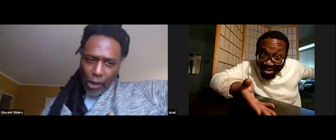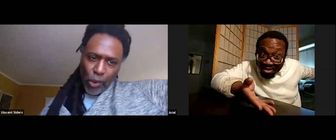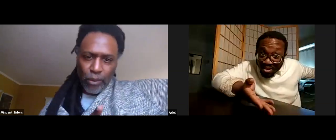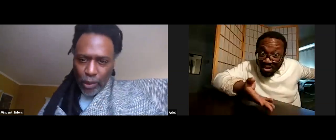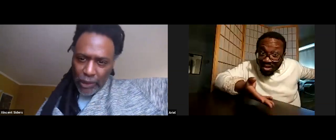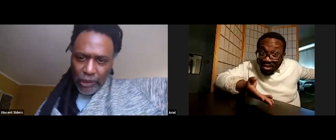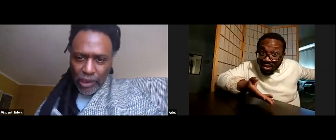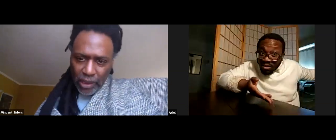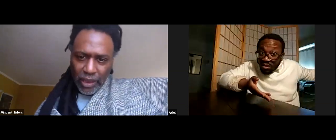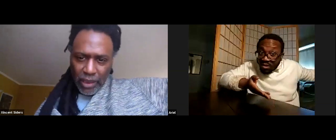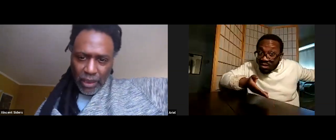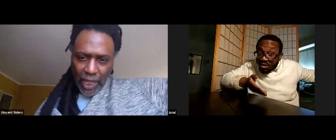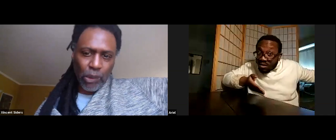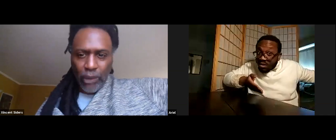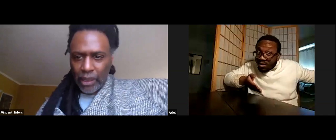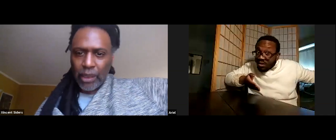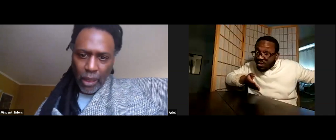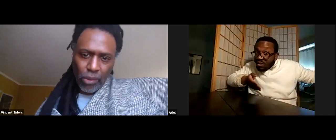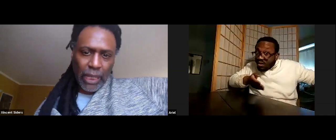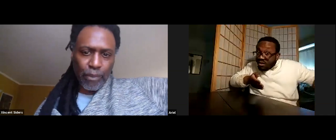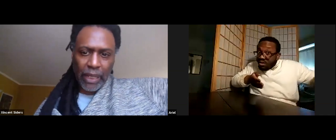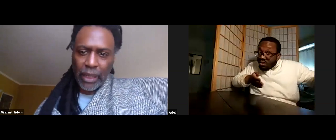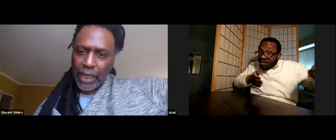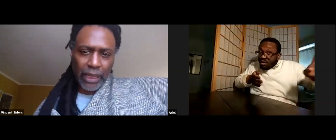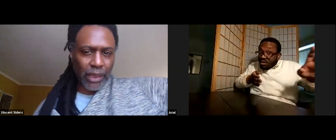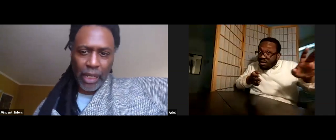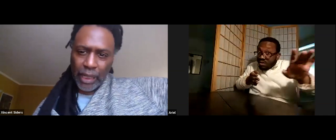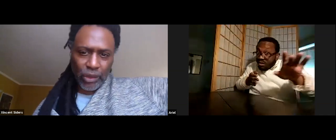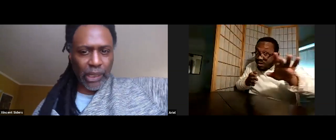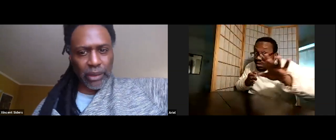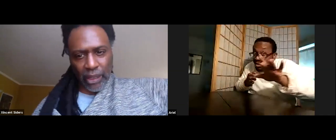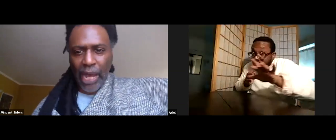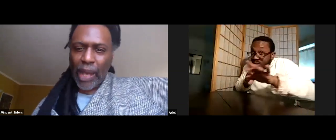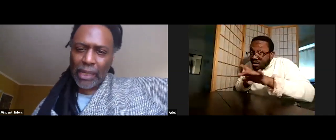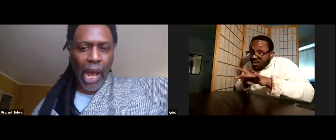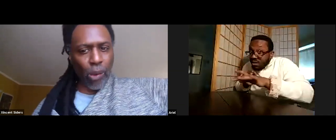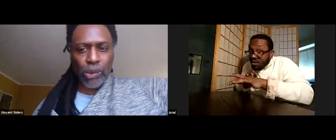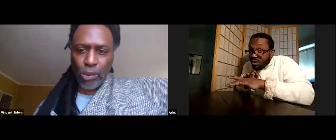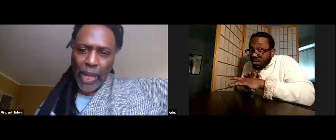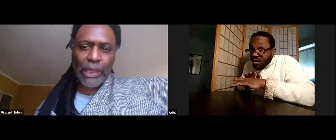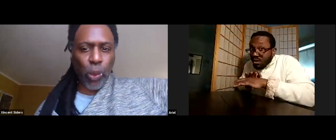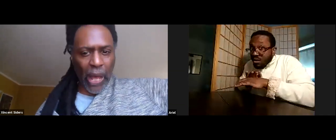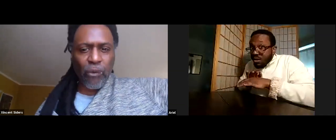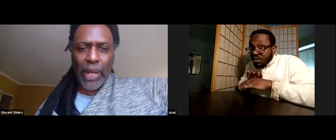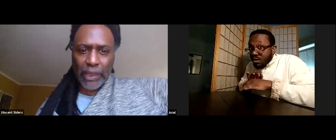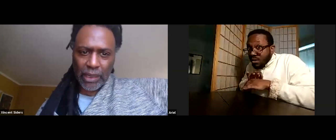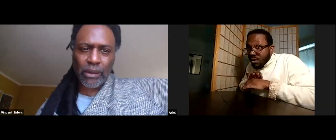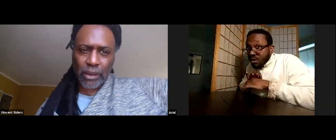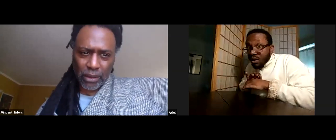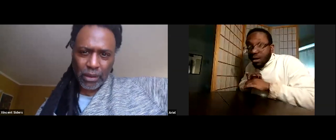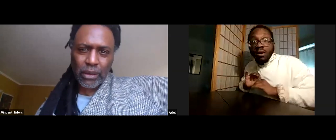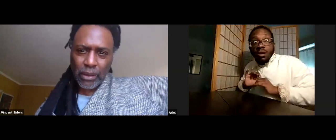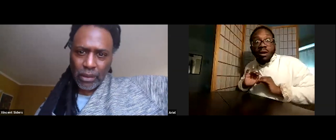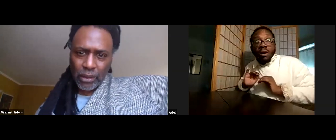If thou more murmurst, I will rend an oak and peg thee in its knotty entrails till thou hast howled away